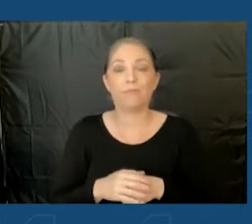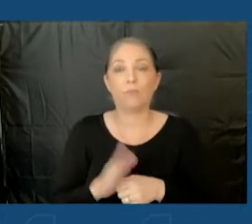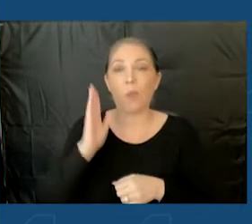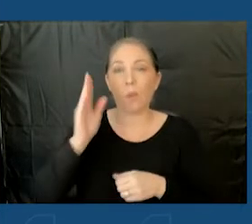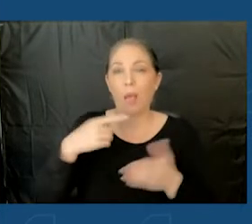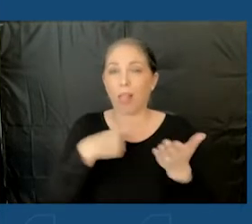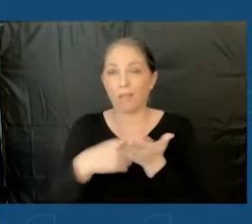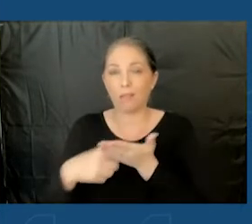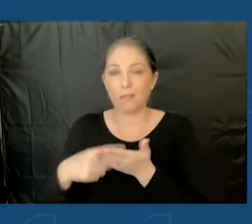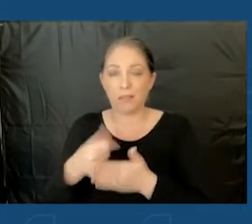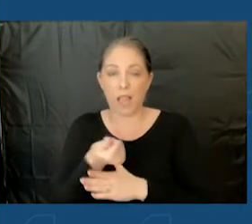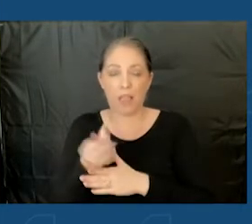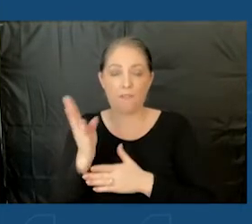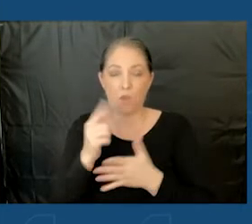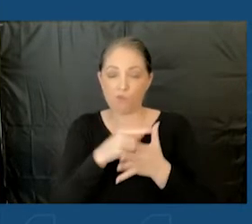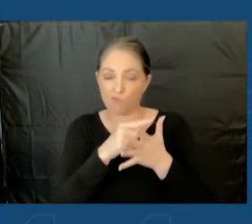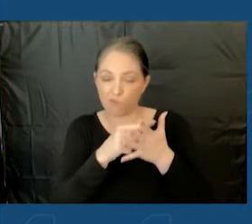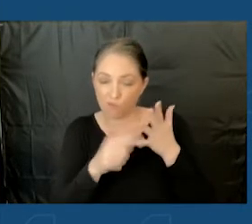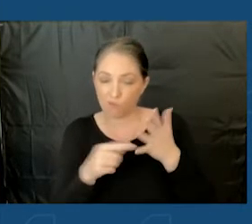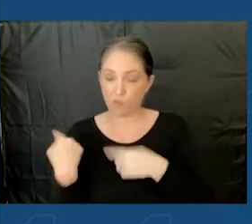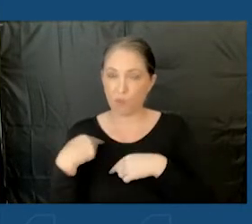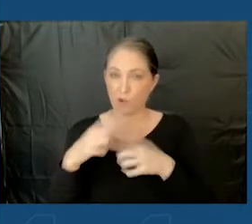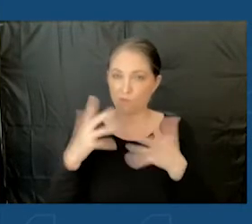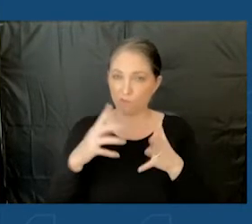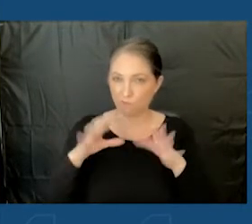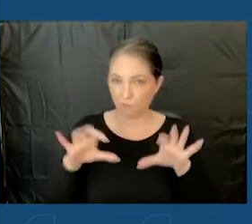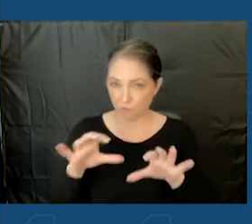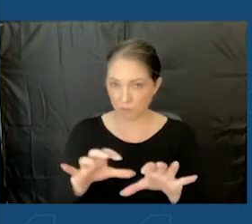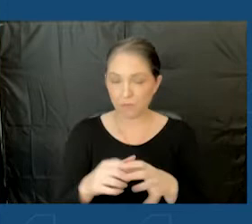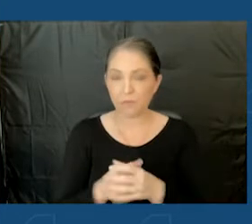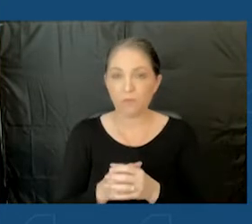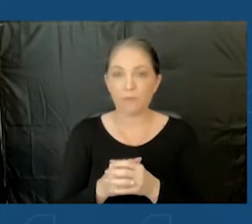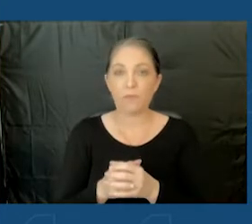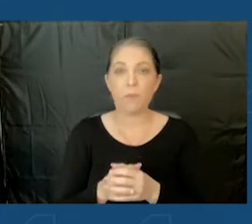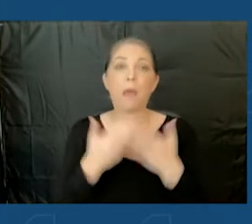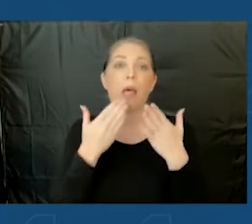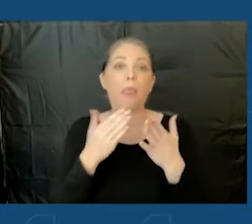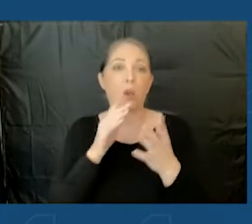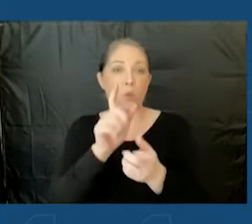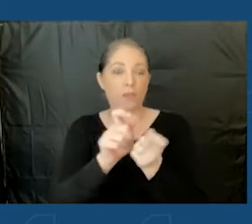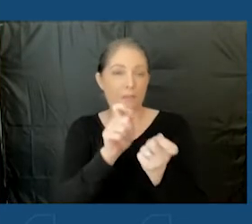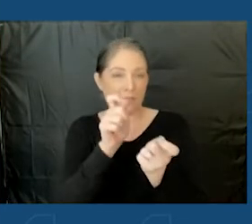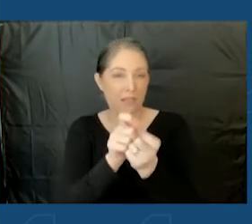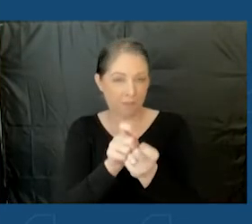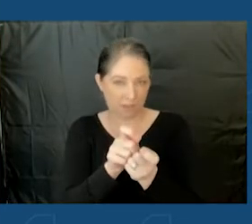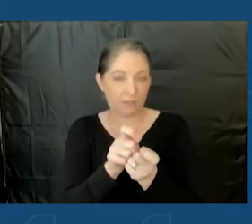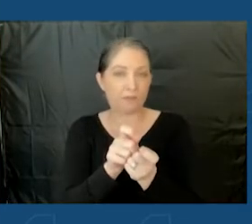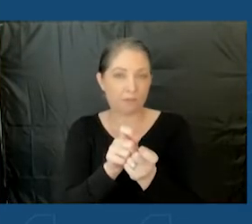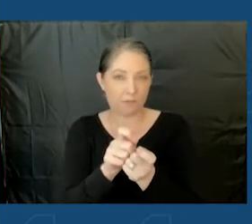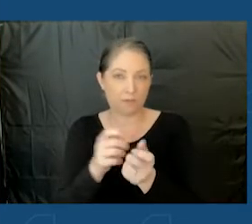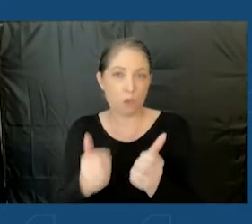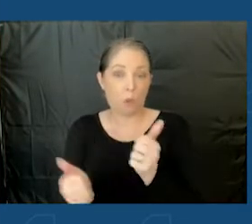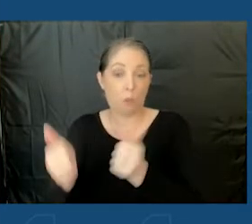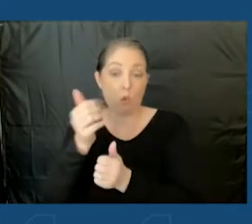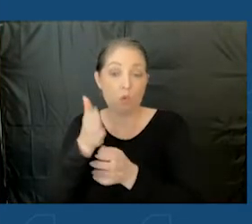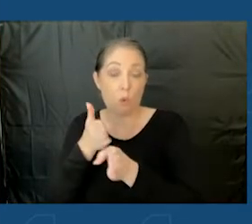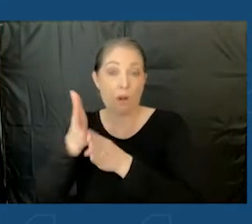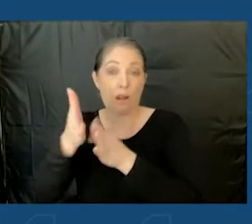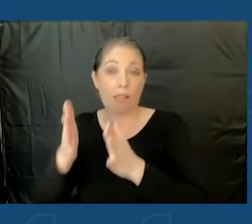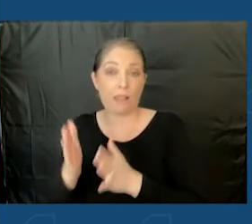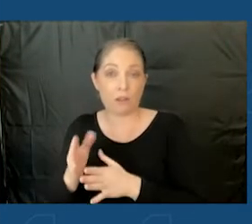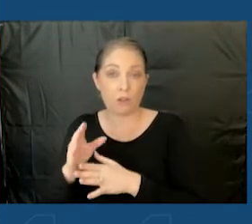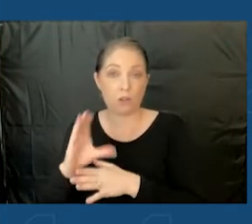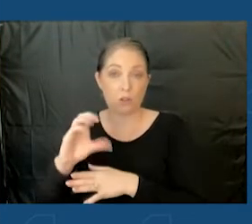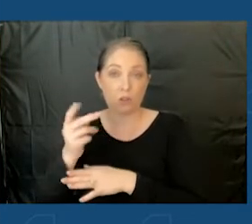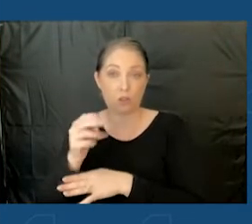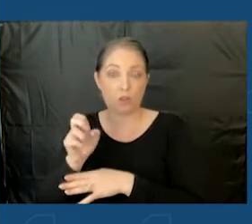we've taken to accomplish this, but I want to thank her specifically, and our Majority Leader Chuck Schumer and President Biden and all our